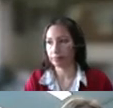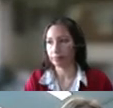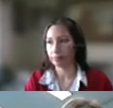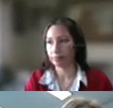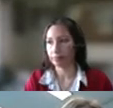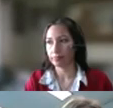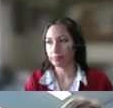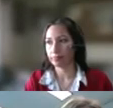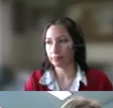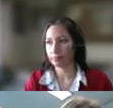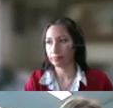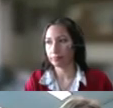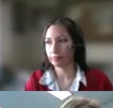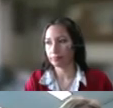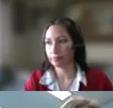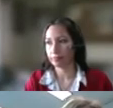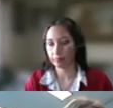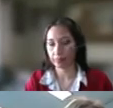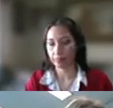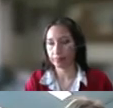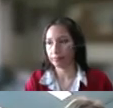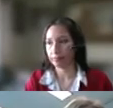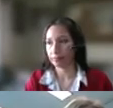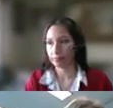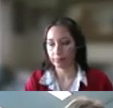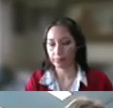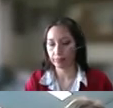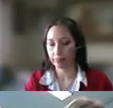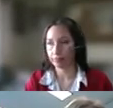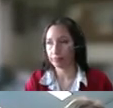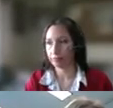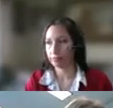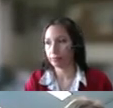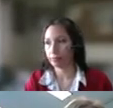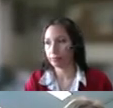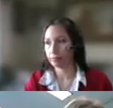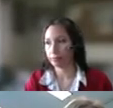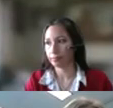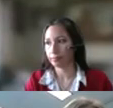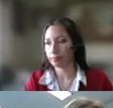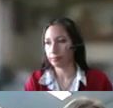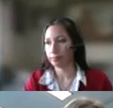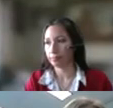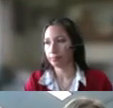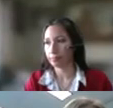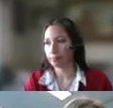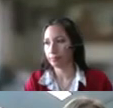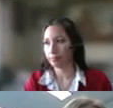And I represent the refugee and immigrant communities. I am a parent